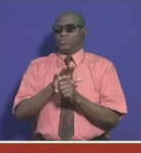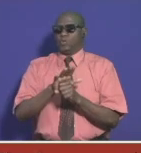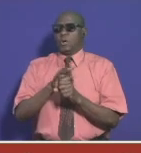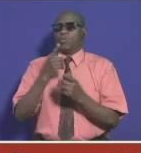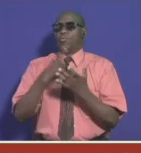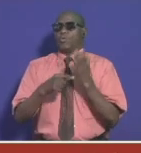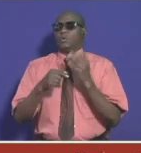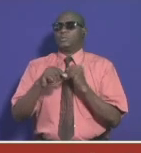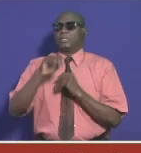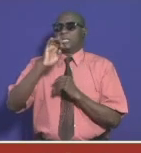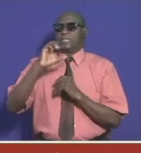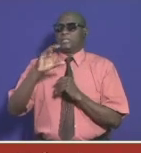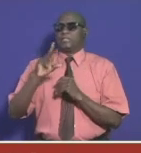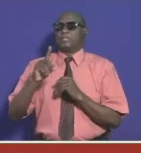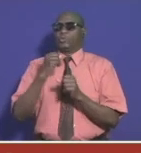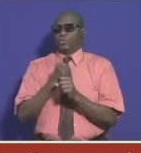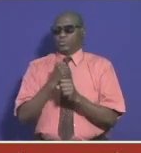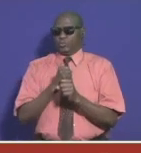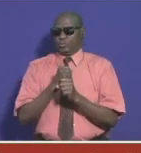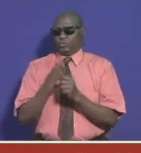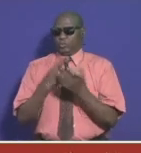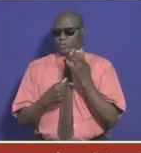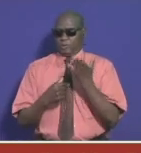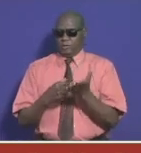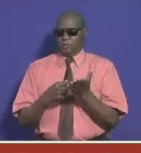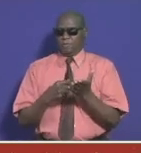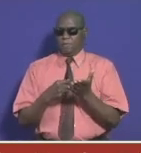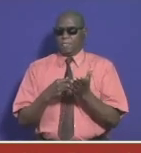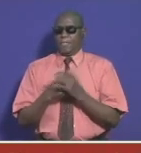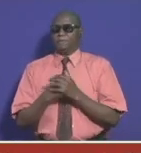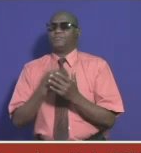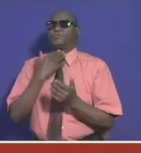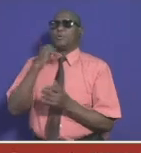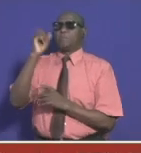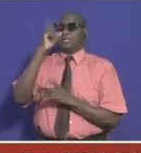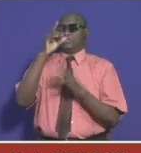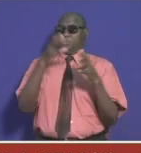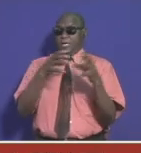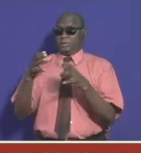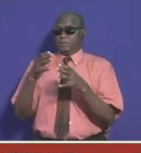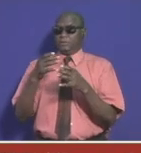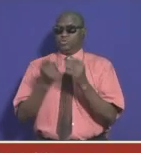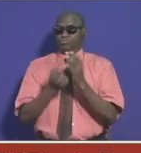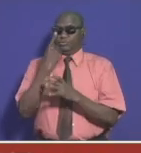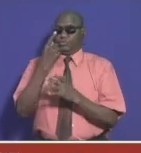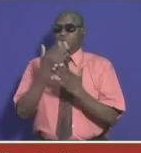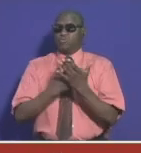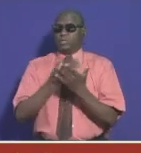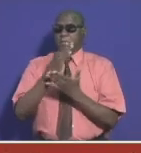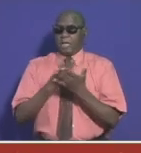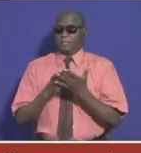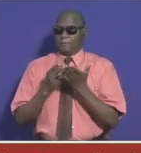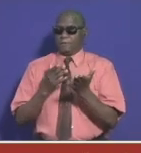ECDs. I want to thank the Presidential Working Party that came up with a report, part of it, that